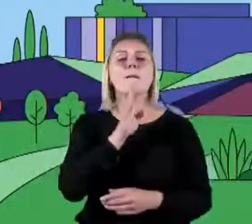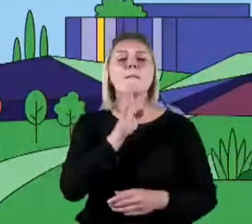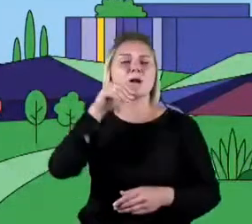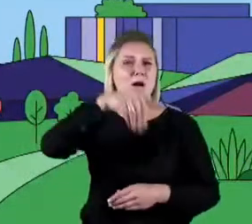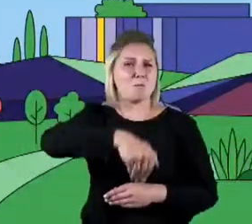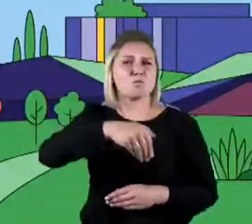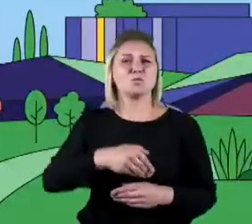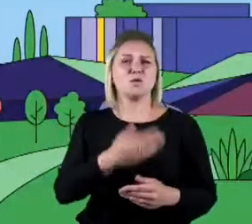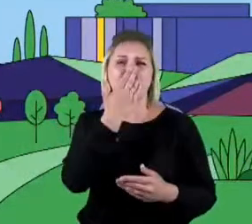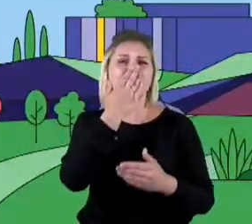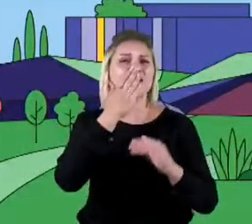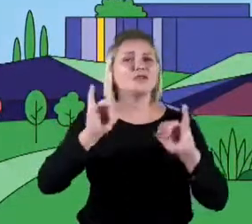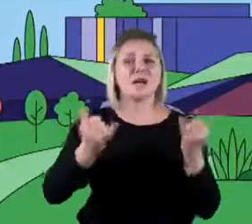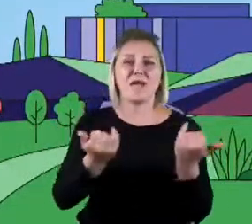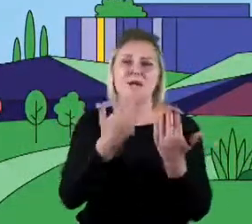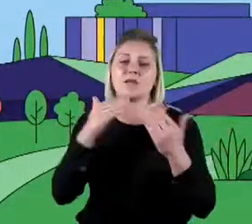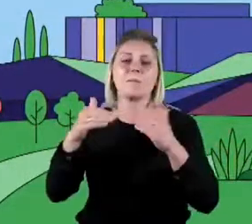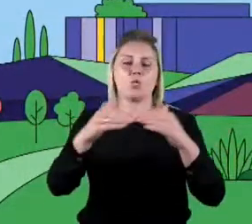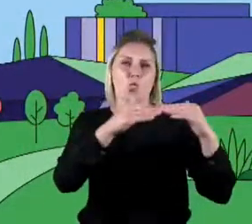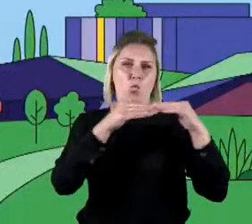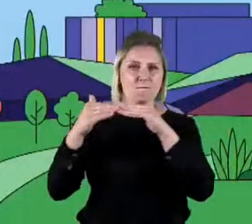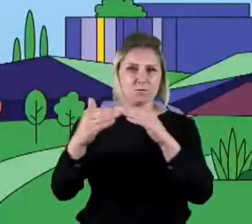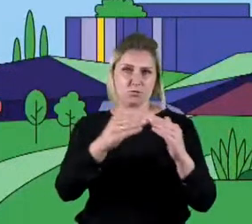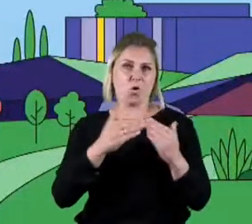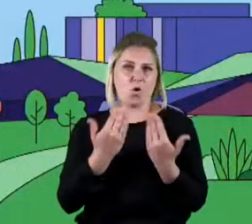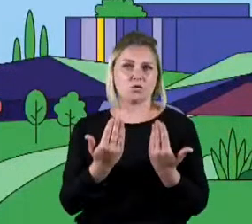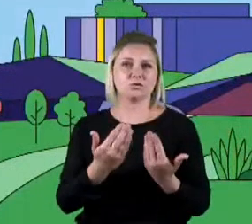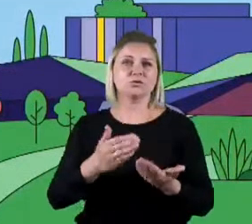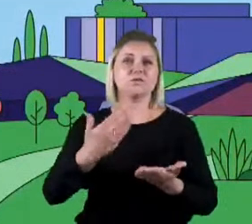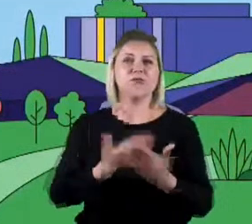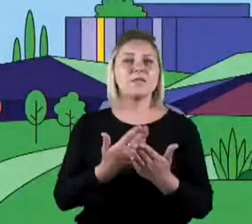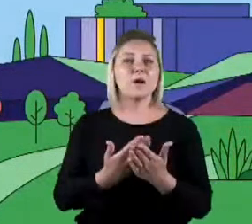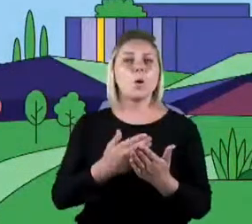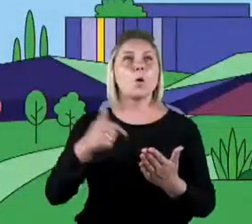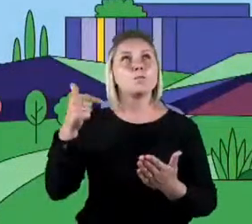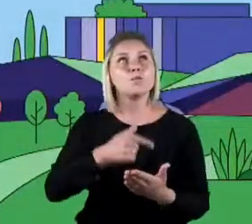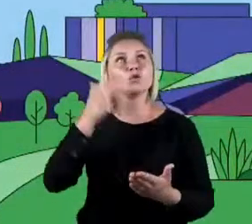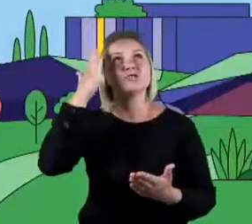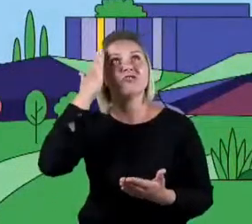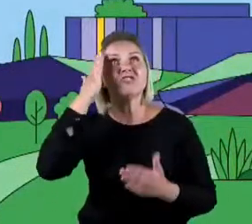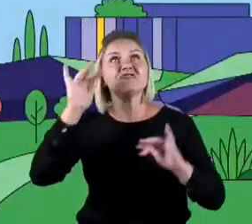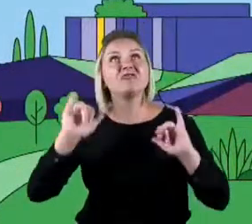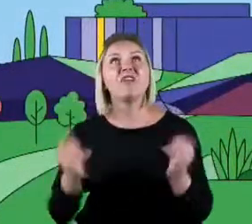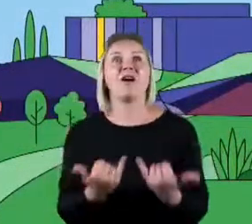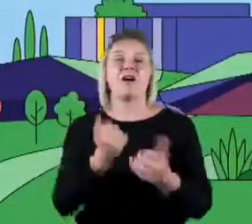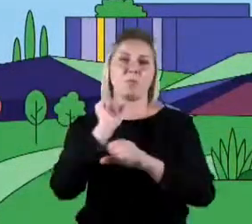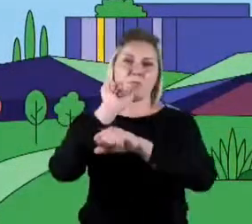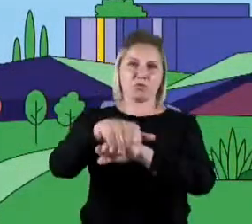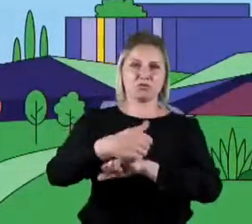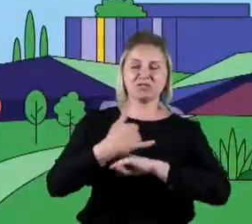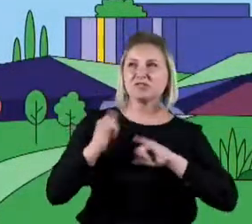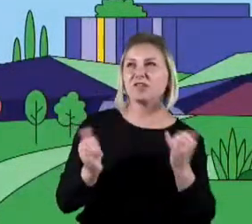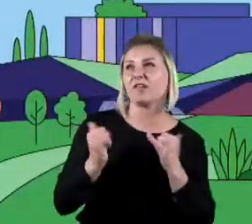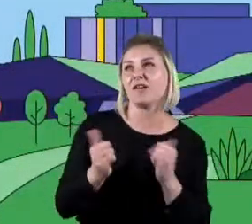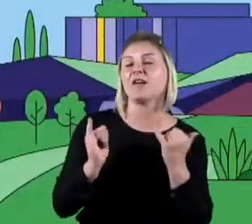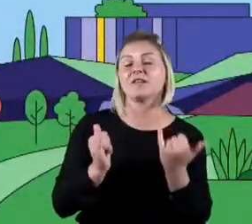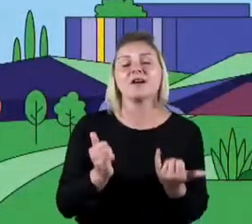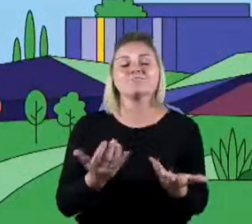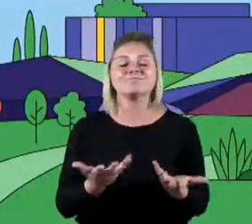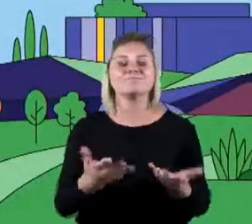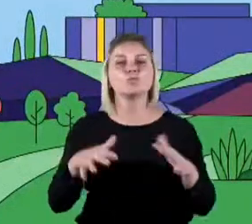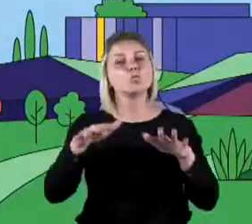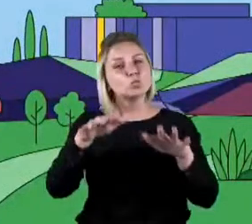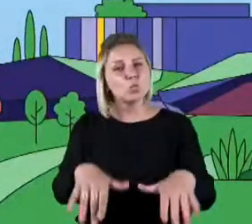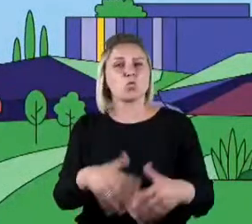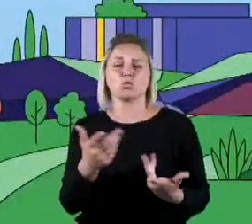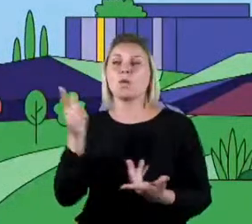Latin America continue to take place due to social inequality. We need to see how we can